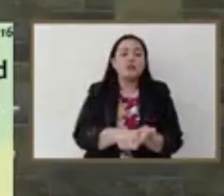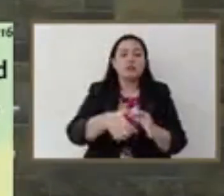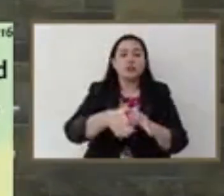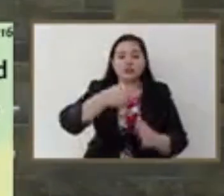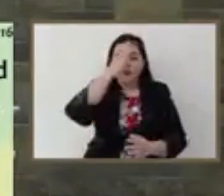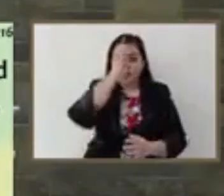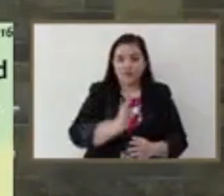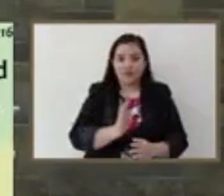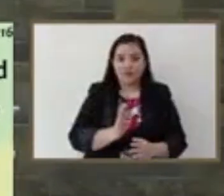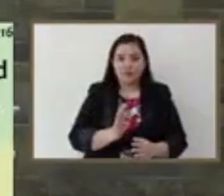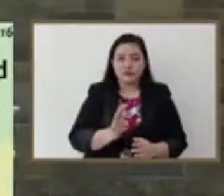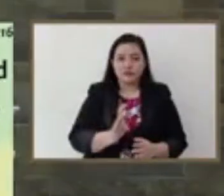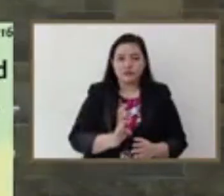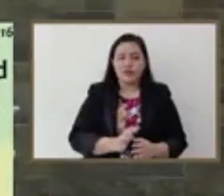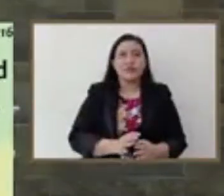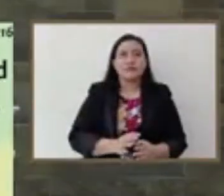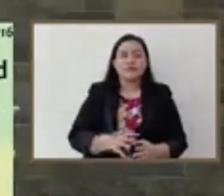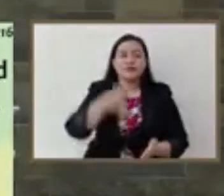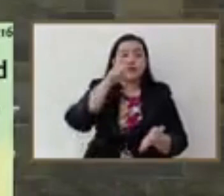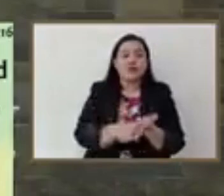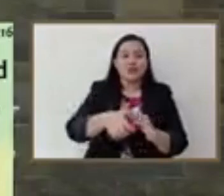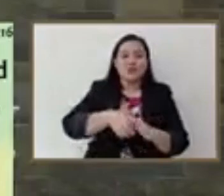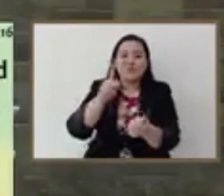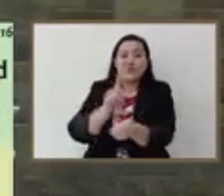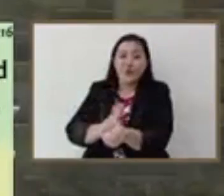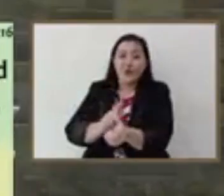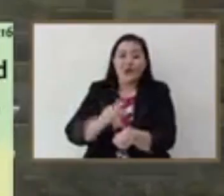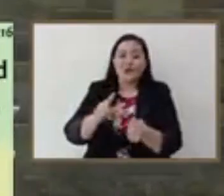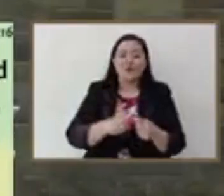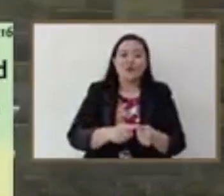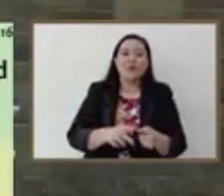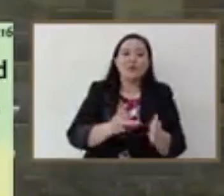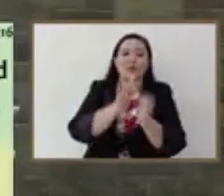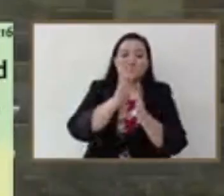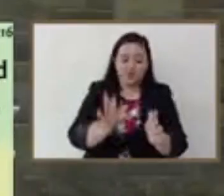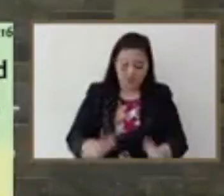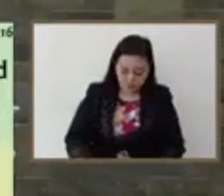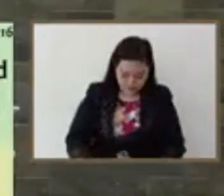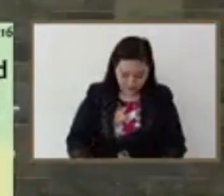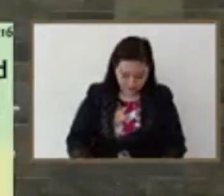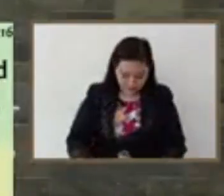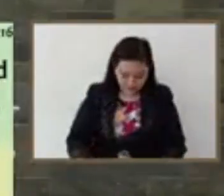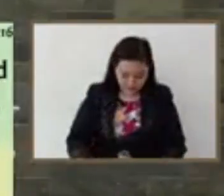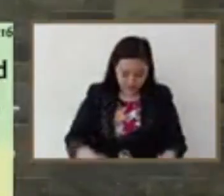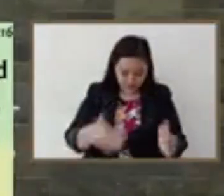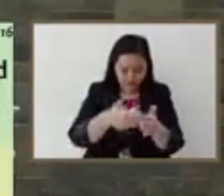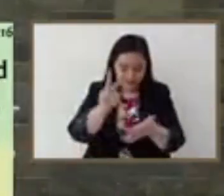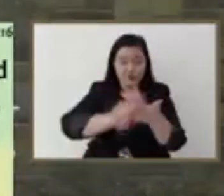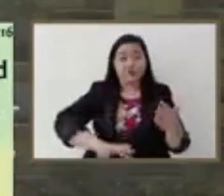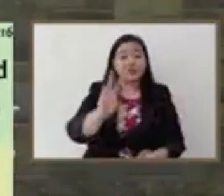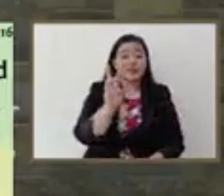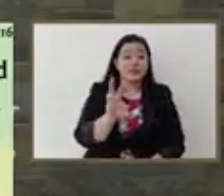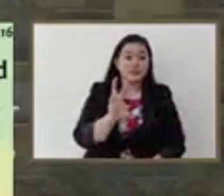you richly in all wisdom. Let the word of Christ. Na naunawaan